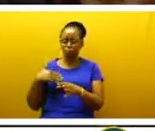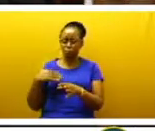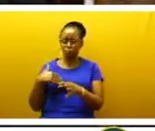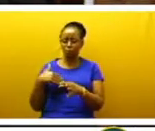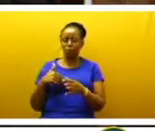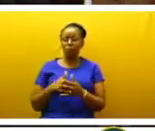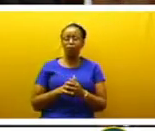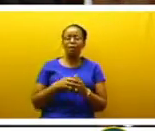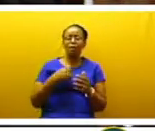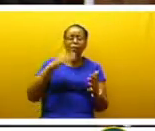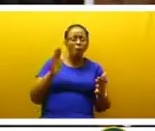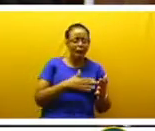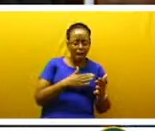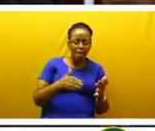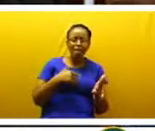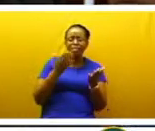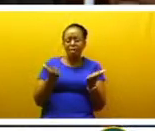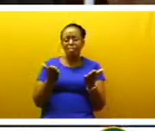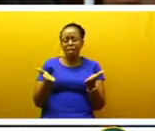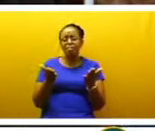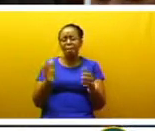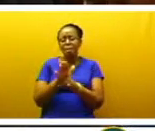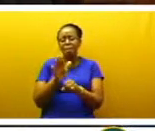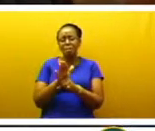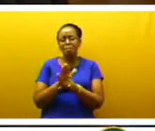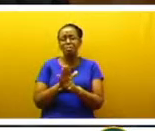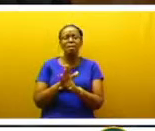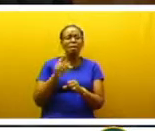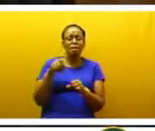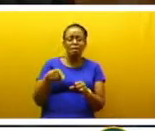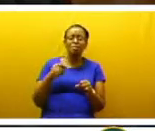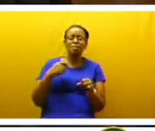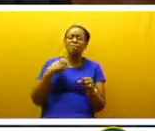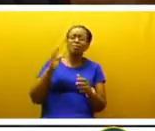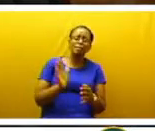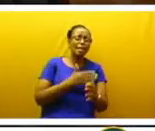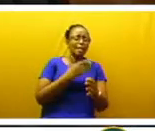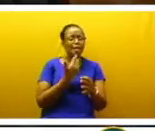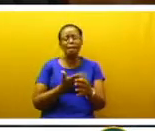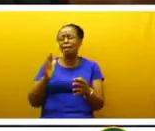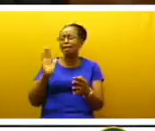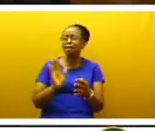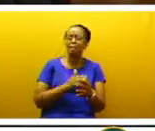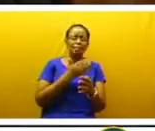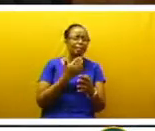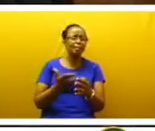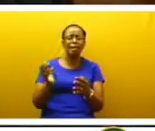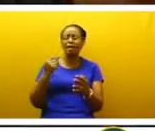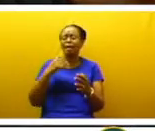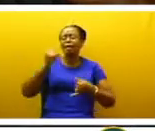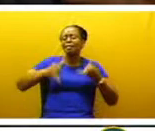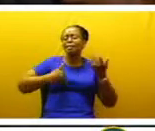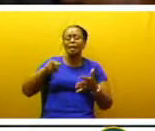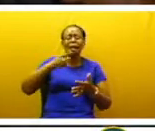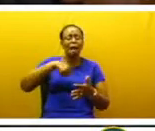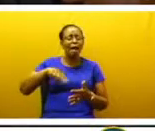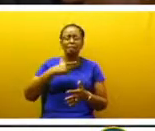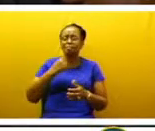the choirs who had kept us not entertained only, but inspired through those hours and